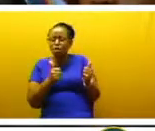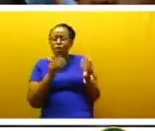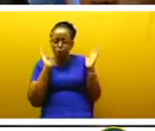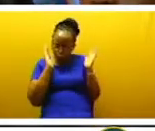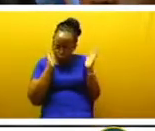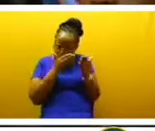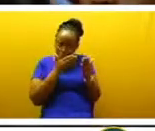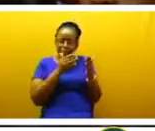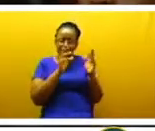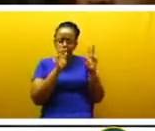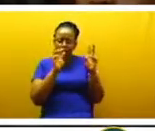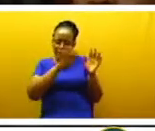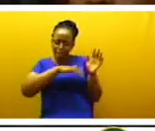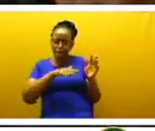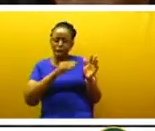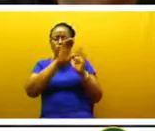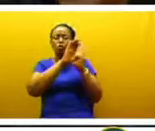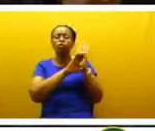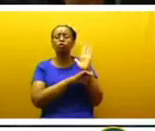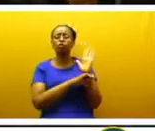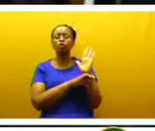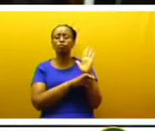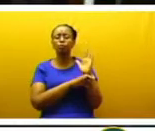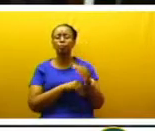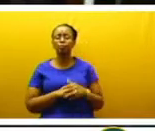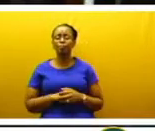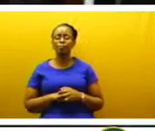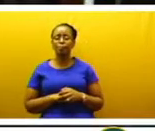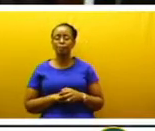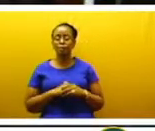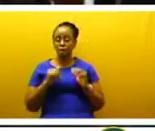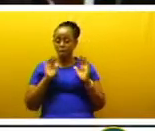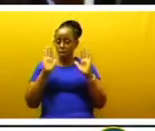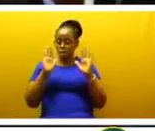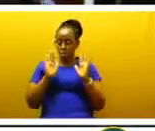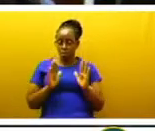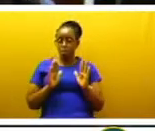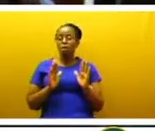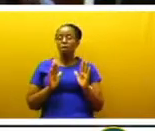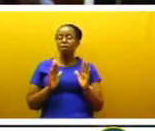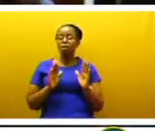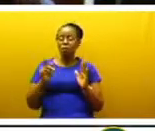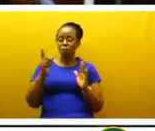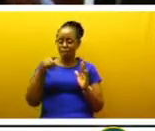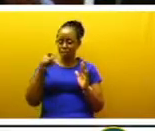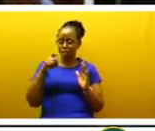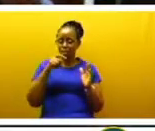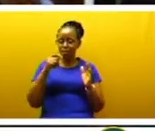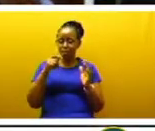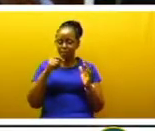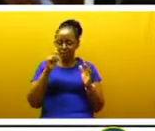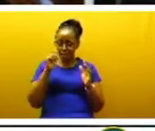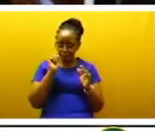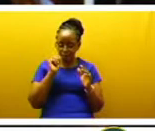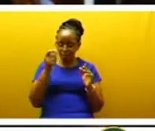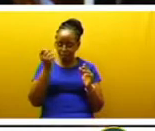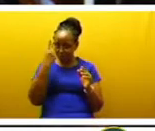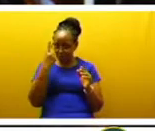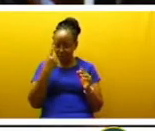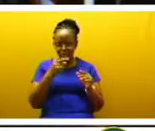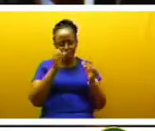this, of bringing forward the doctrine of necessity, is that it is